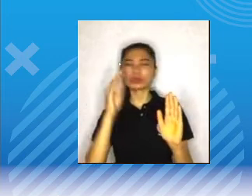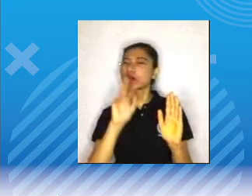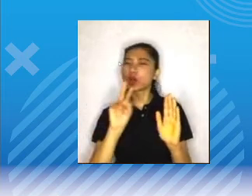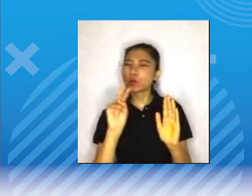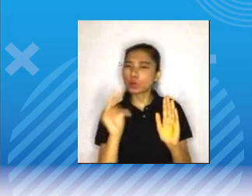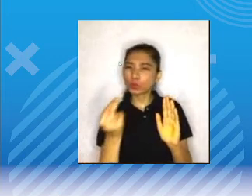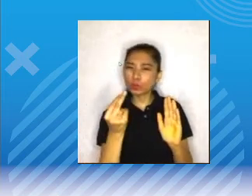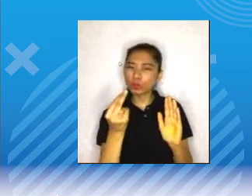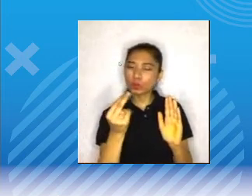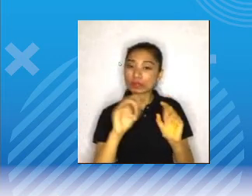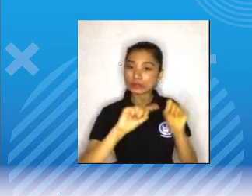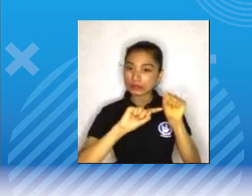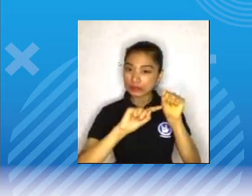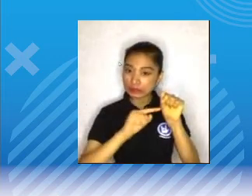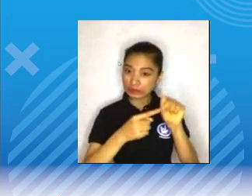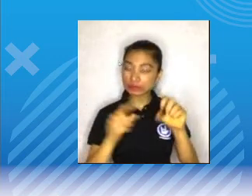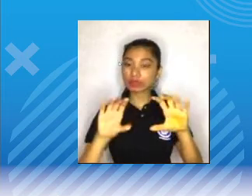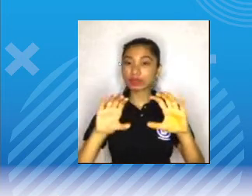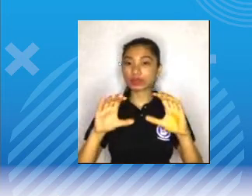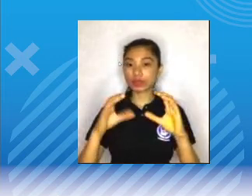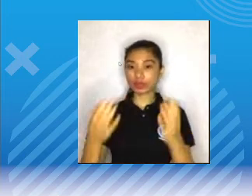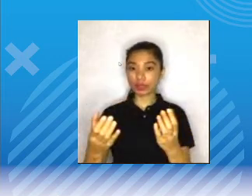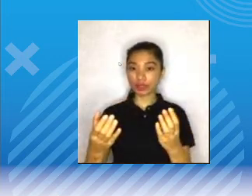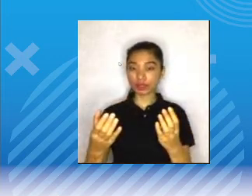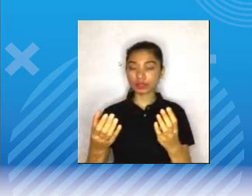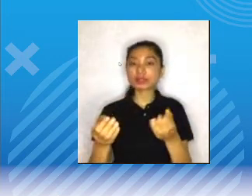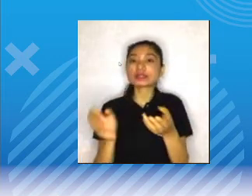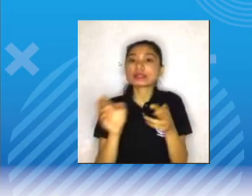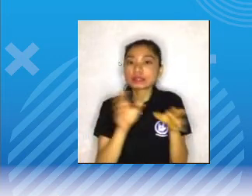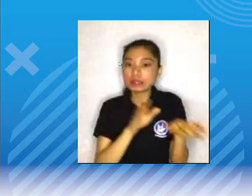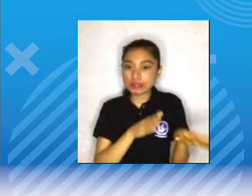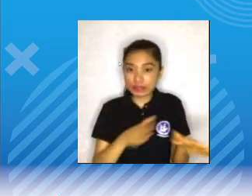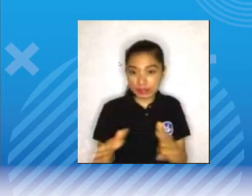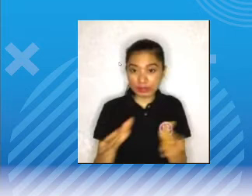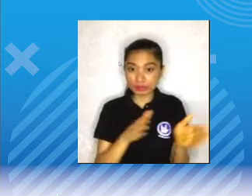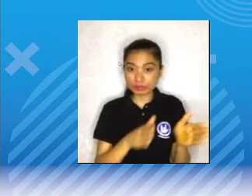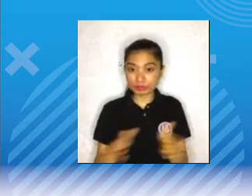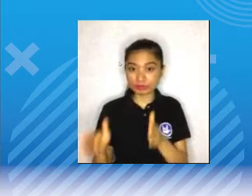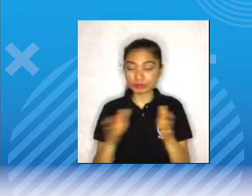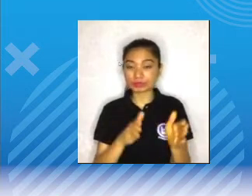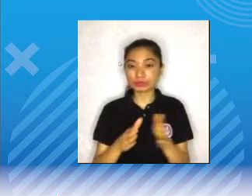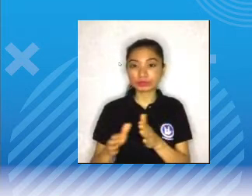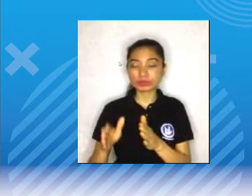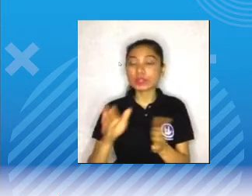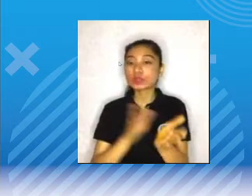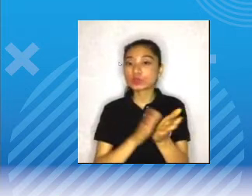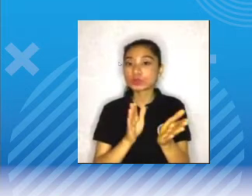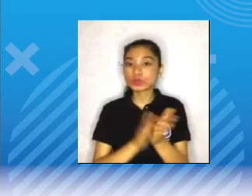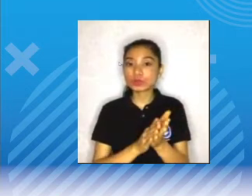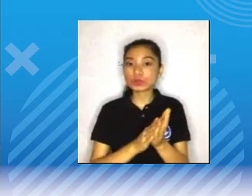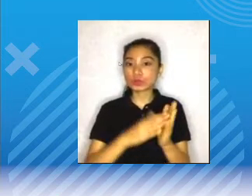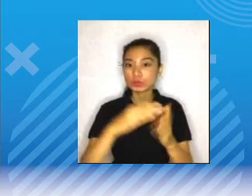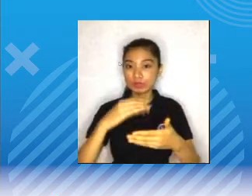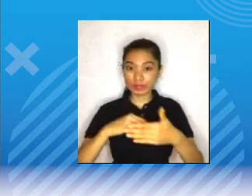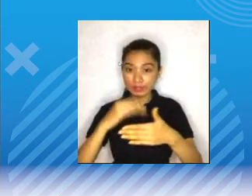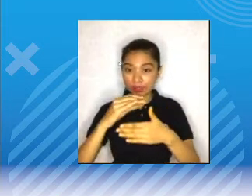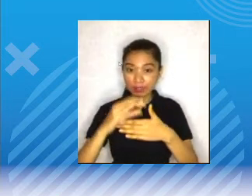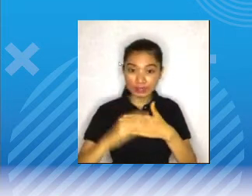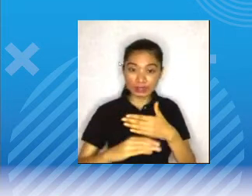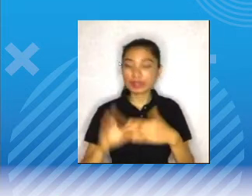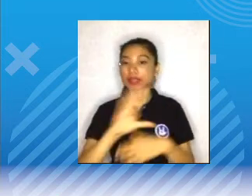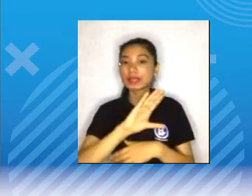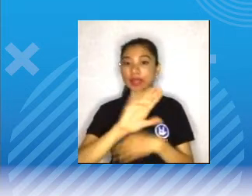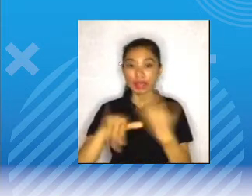class, nakaset na yung school calendar, holidays, and everything. So our mind